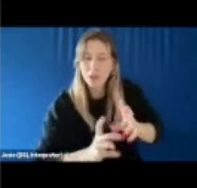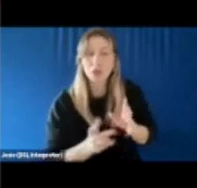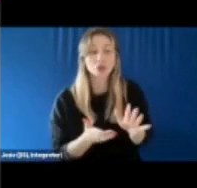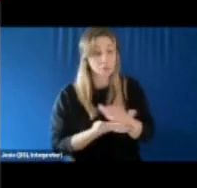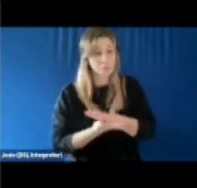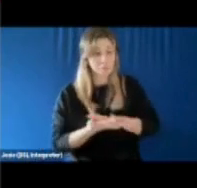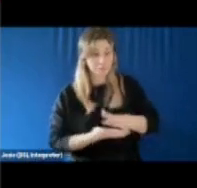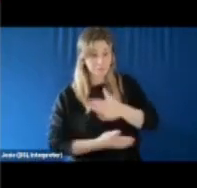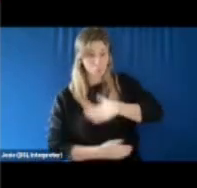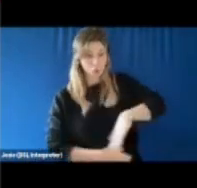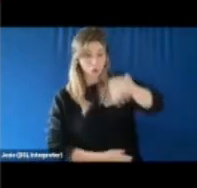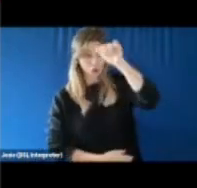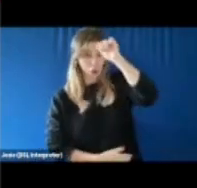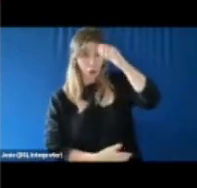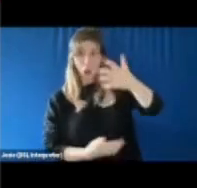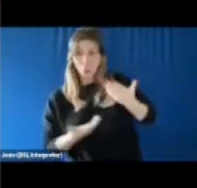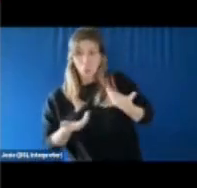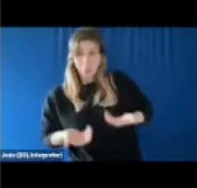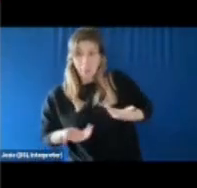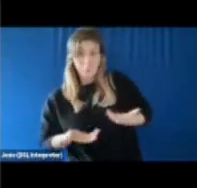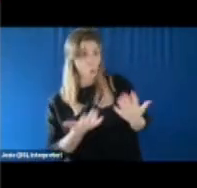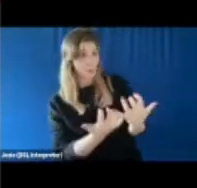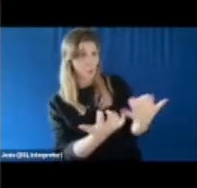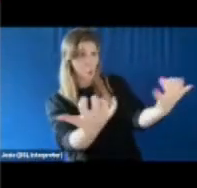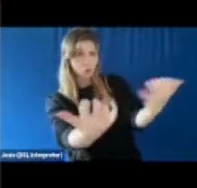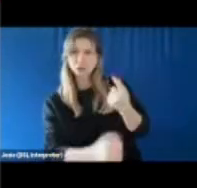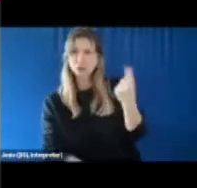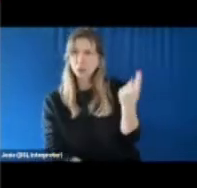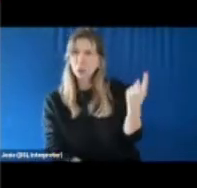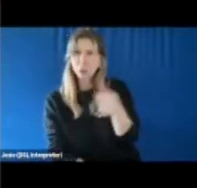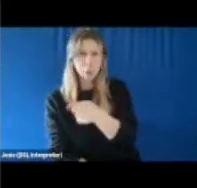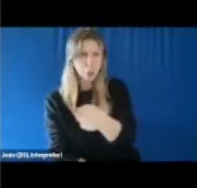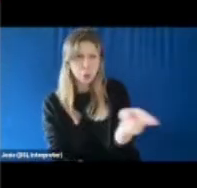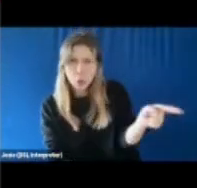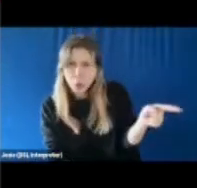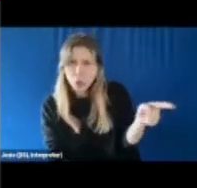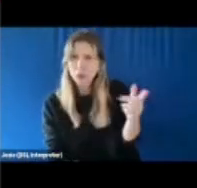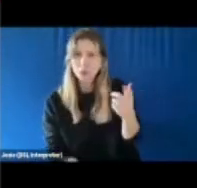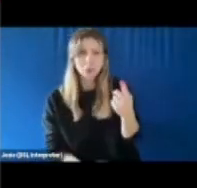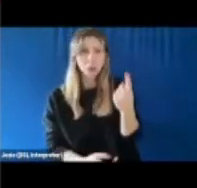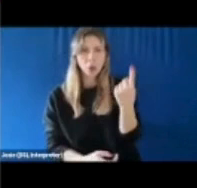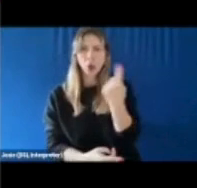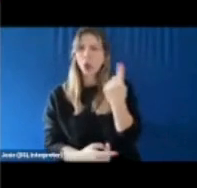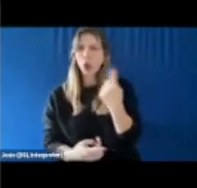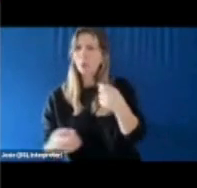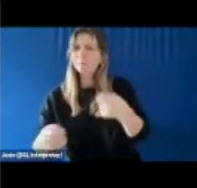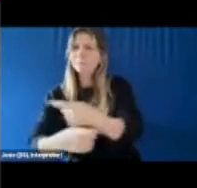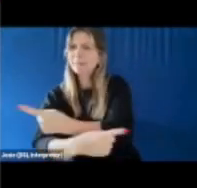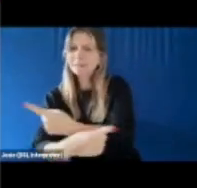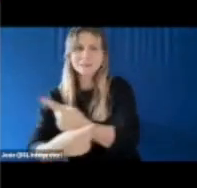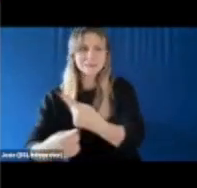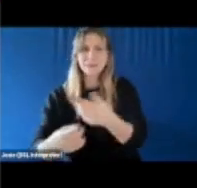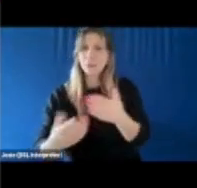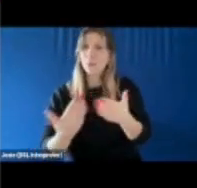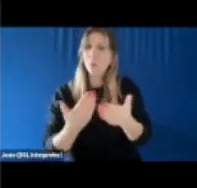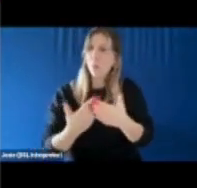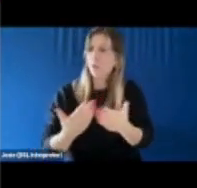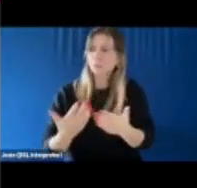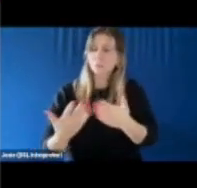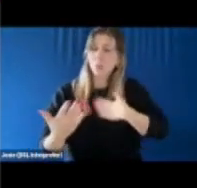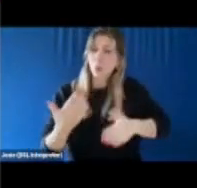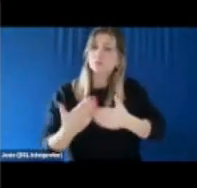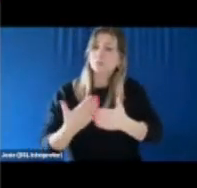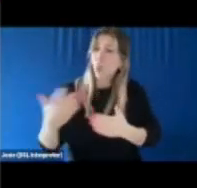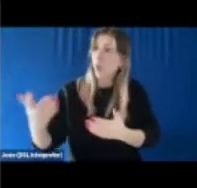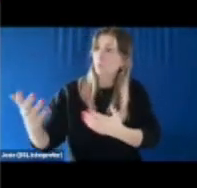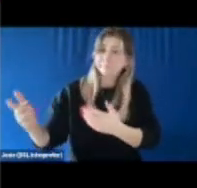understand who we're reaching and who we're not reaching, to try and grow and reach new audiences. It's also to